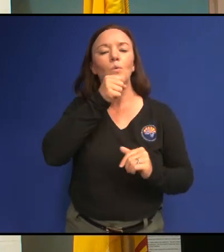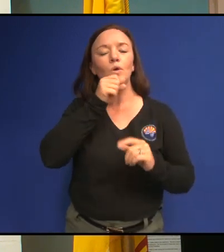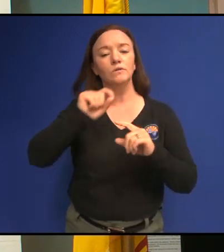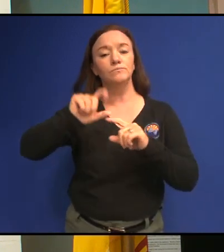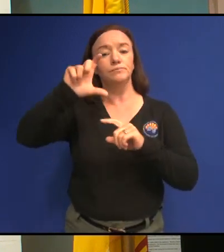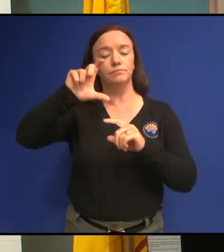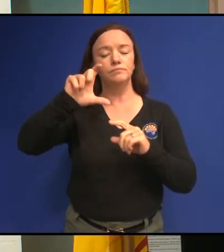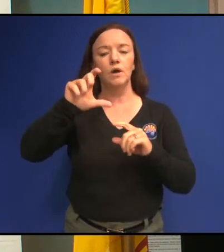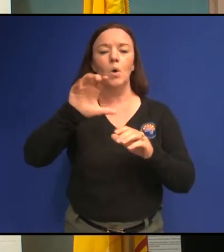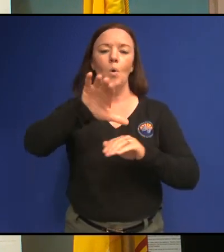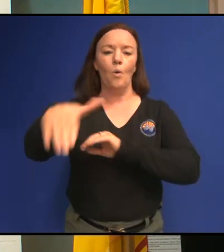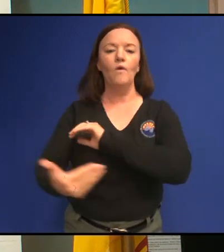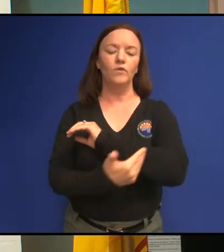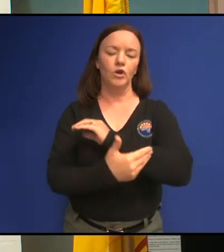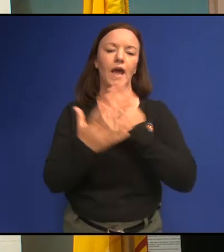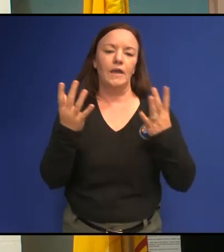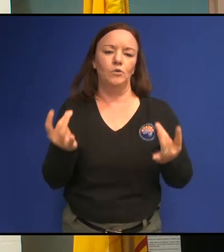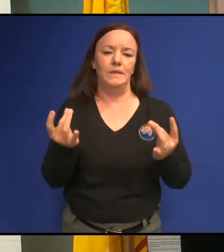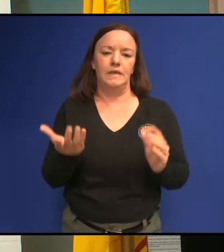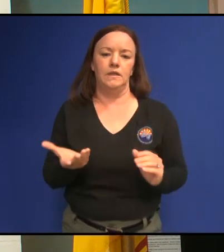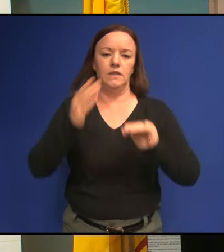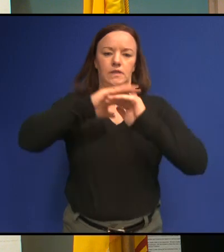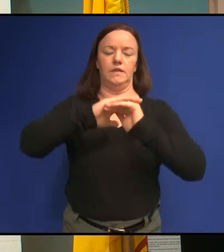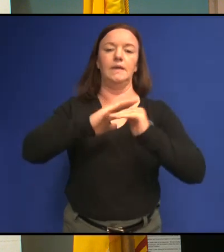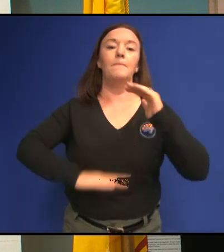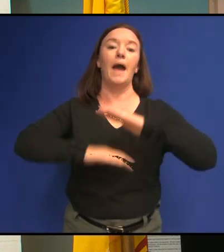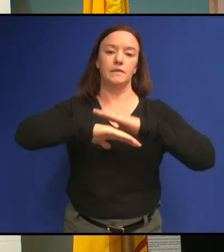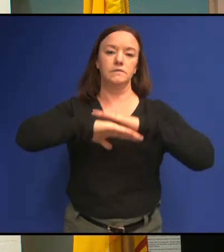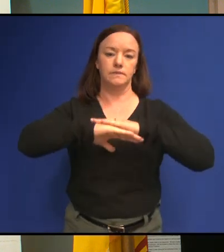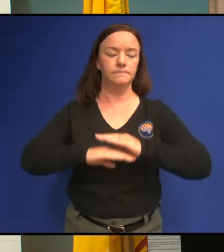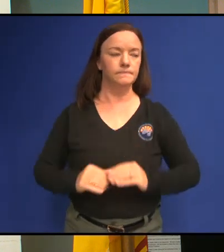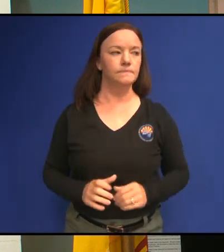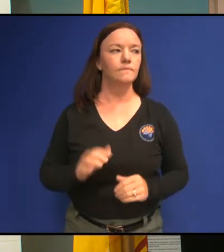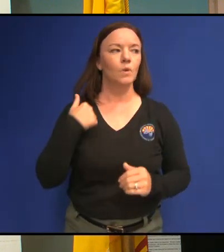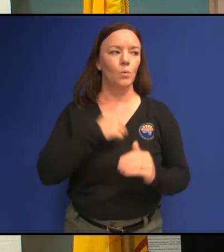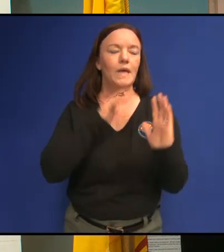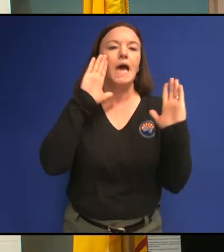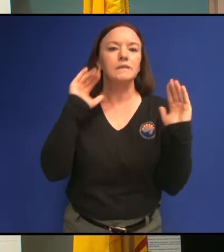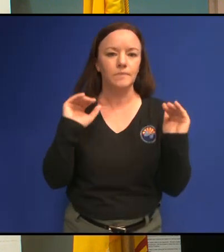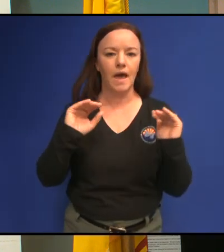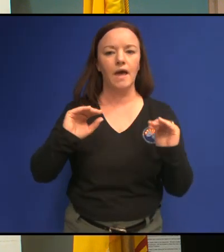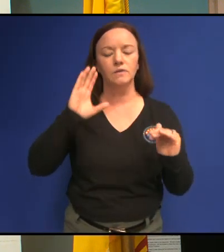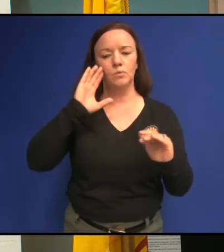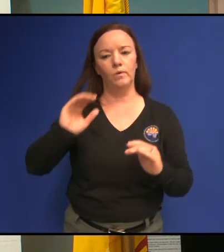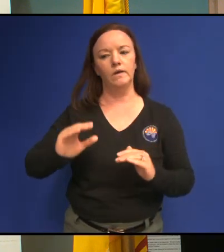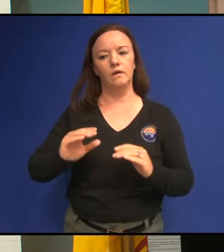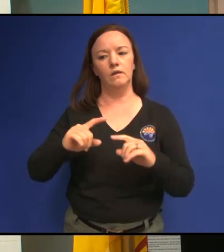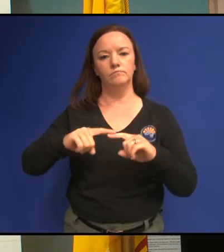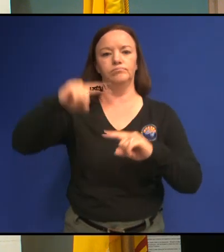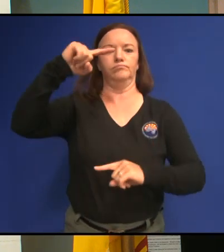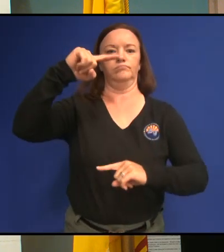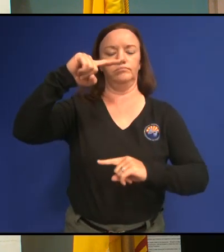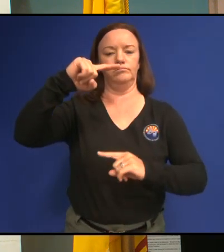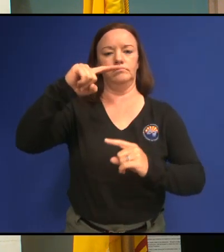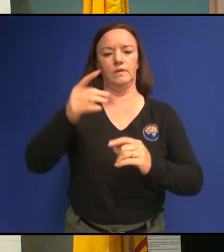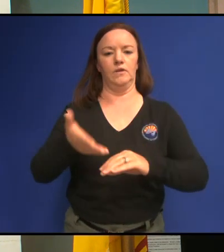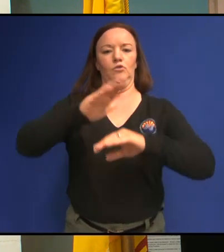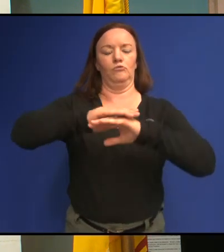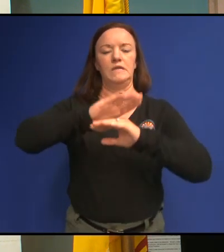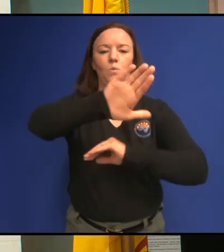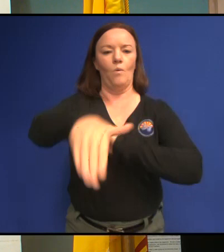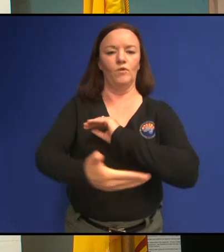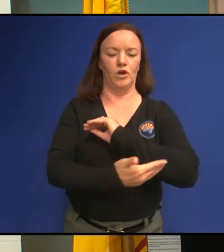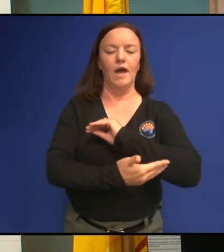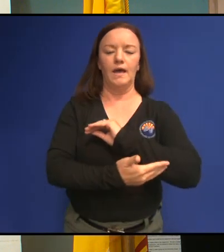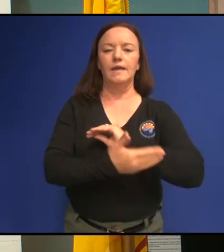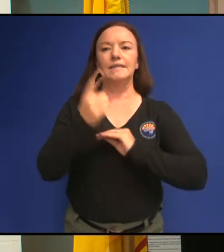representing overnight humidity maximum, where we expect them to come up during the nighttime and see less